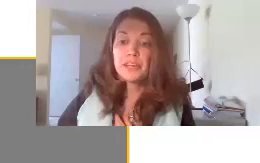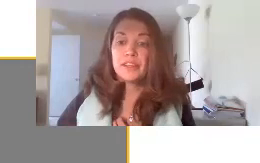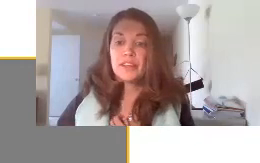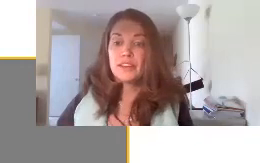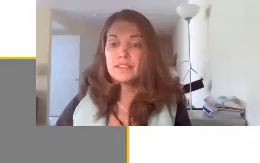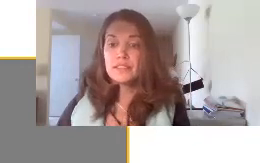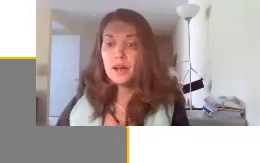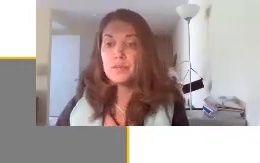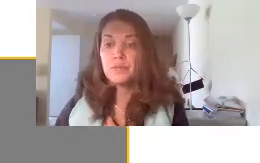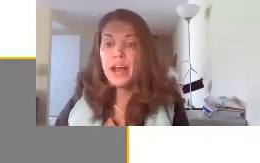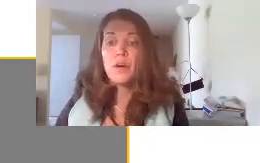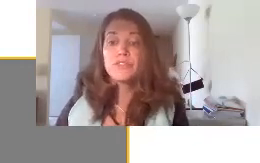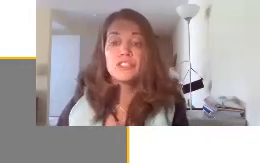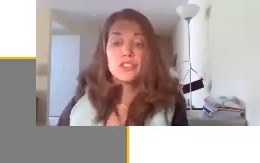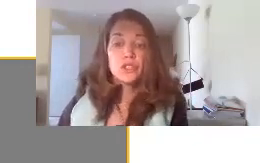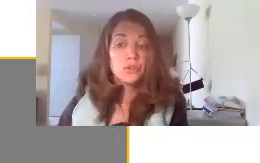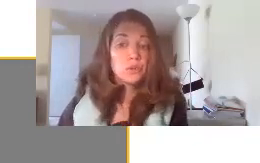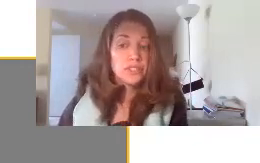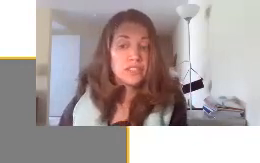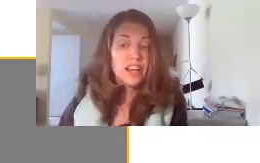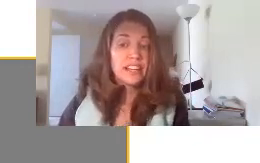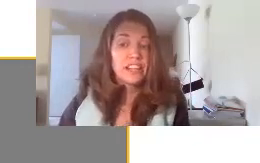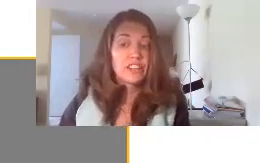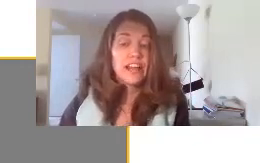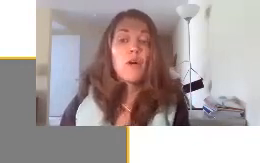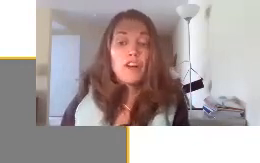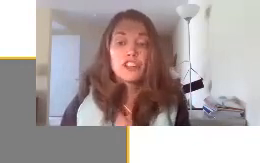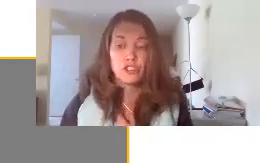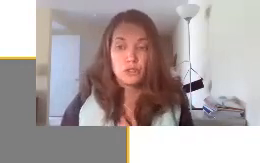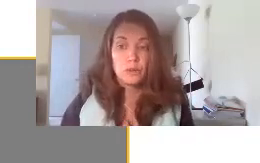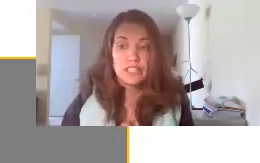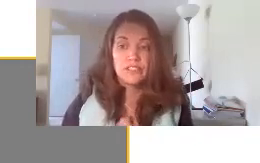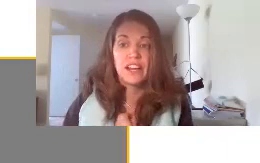other one, Becky, is how often are students with CVI and hearing